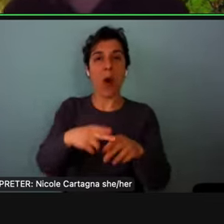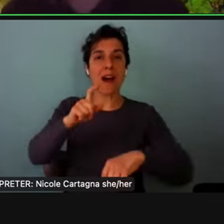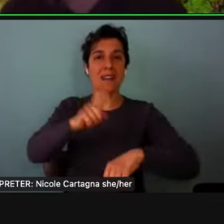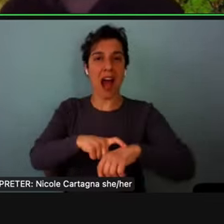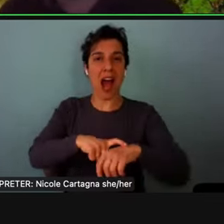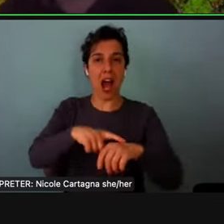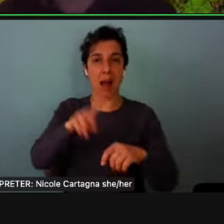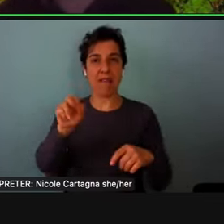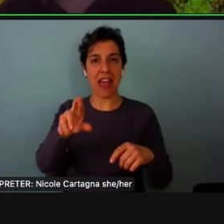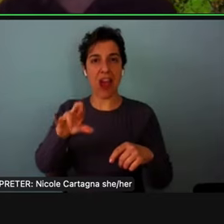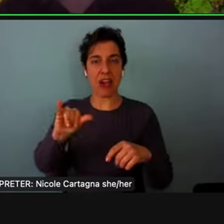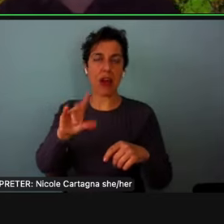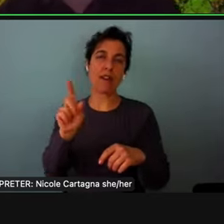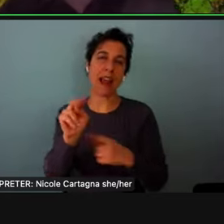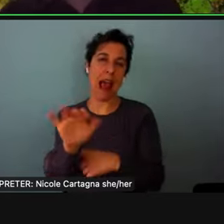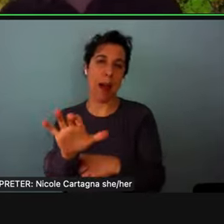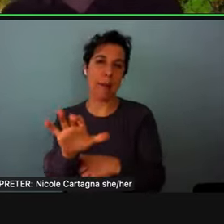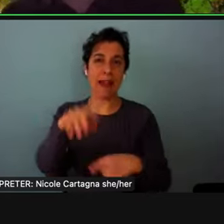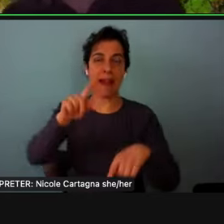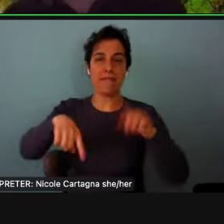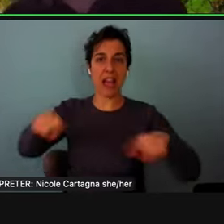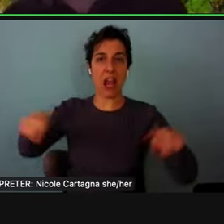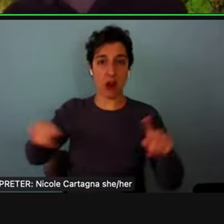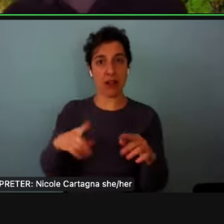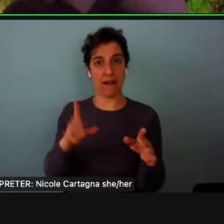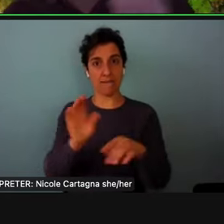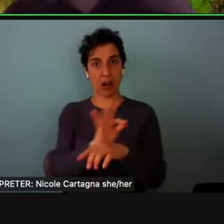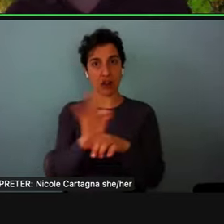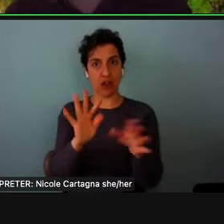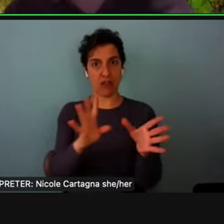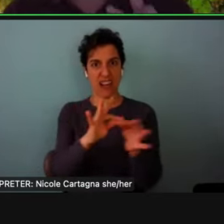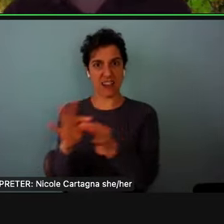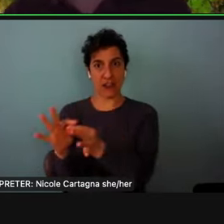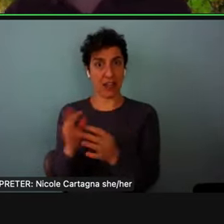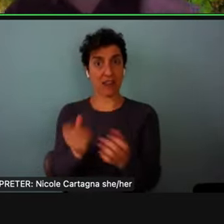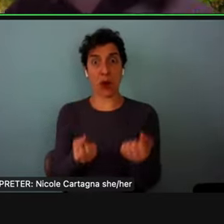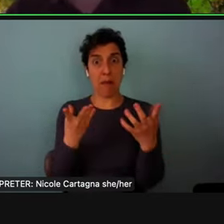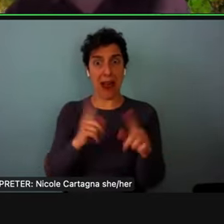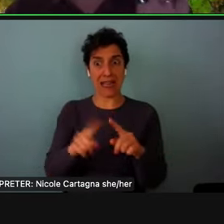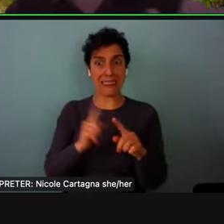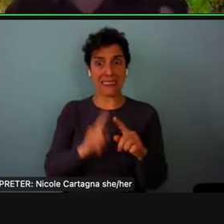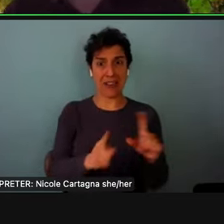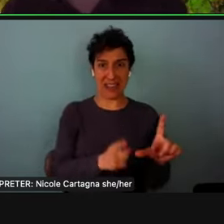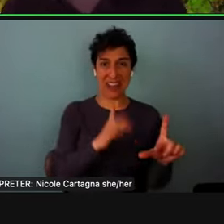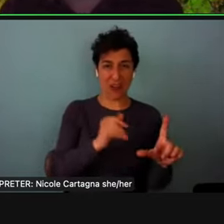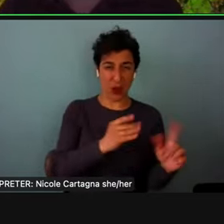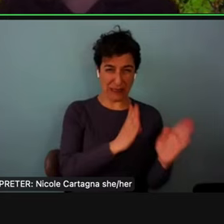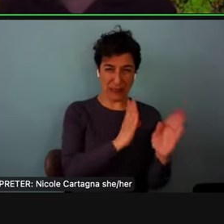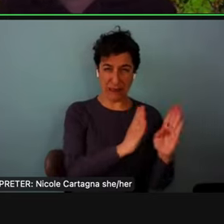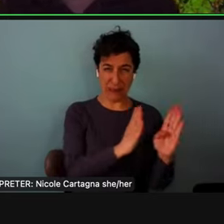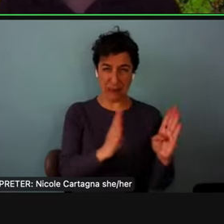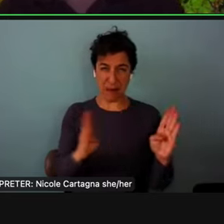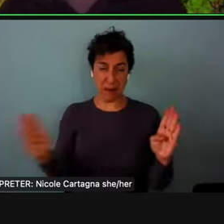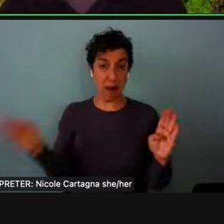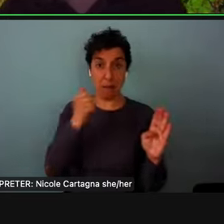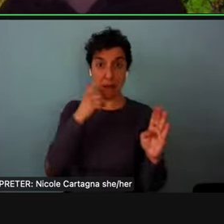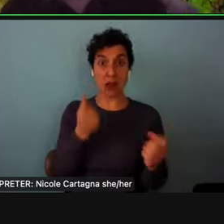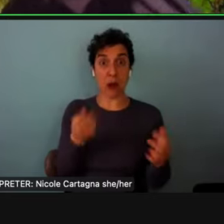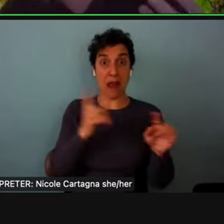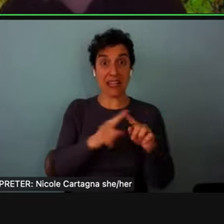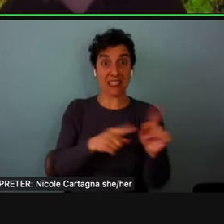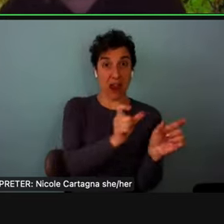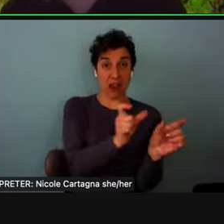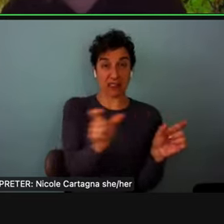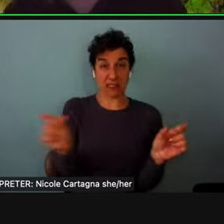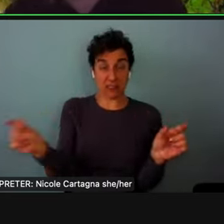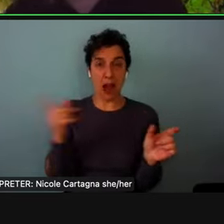dynamic function connectivity. So at this point, we have so many matrices, right, corresponding to so many sliding windows. What can we